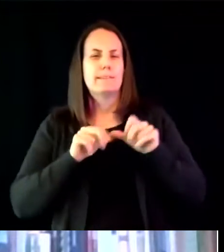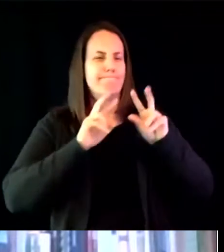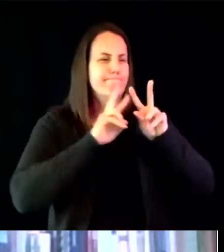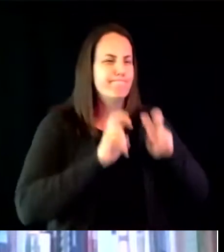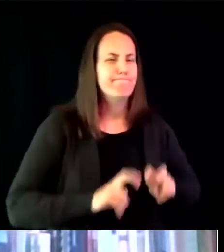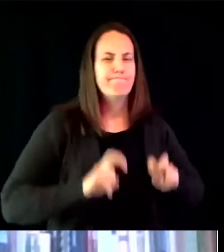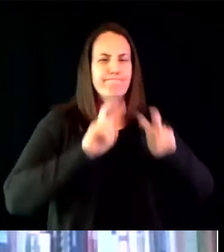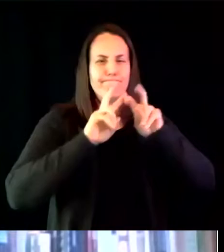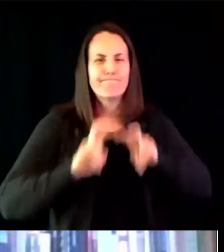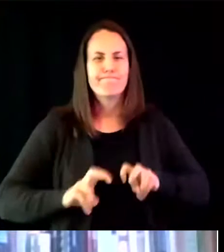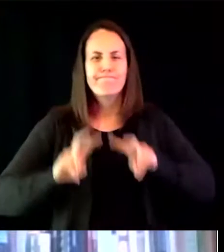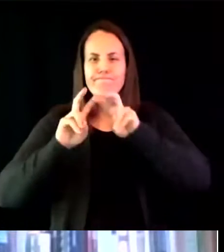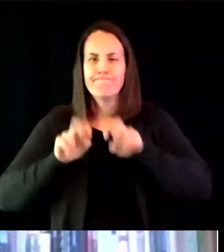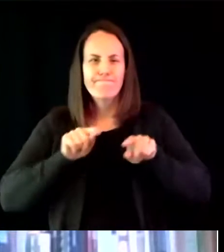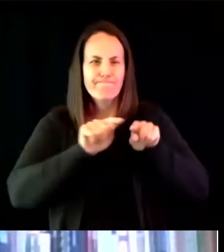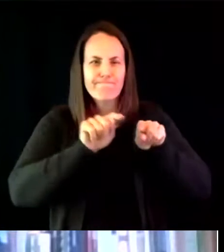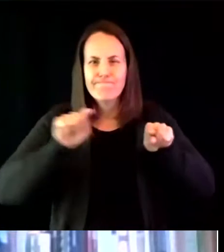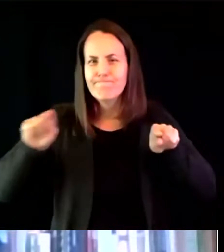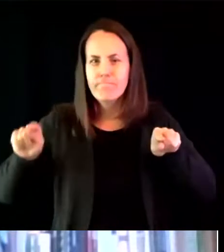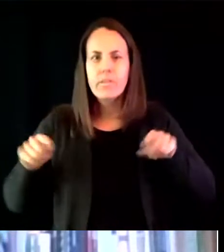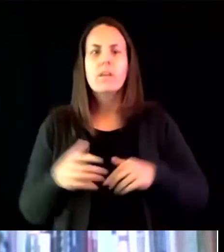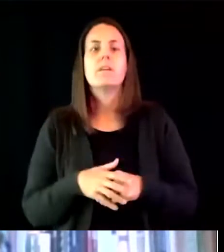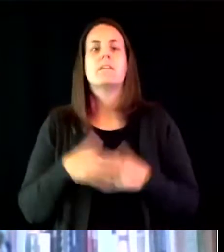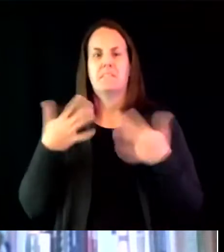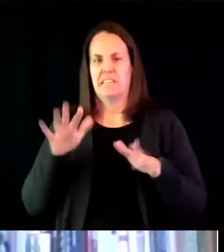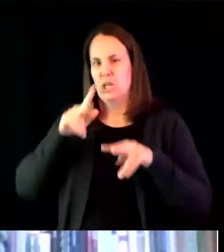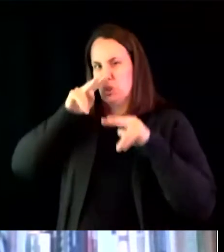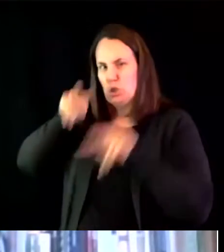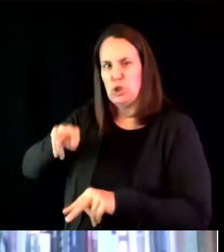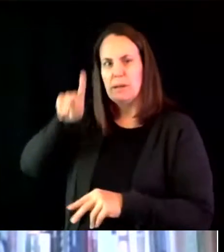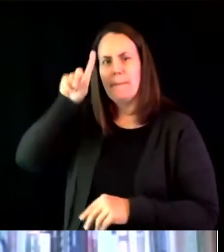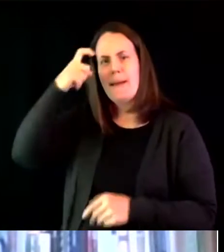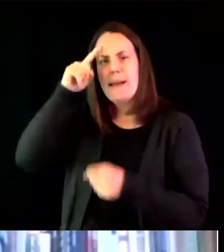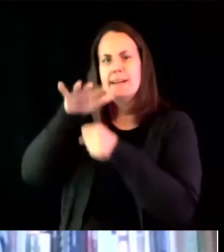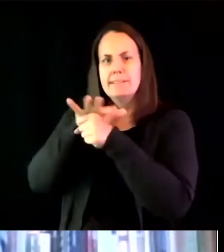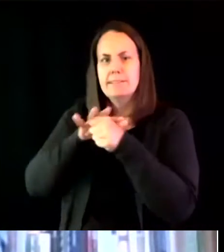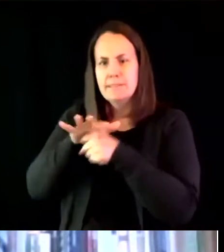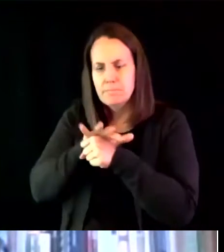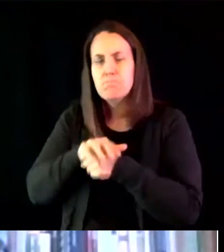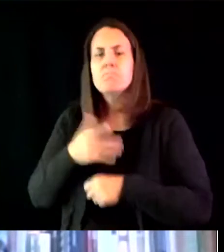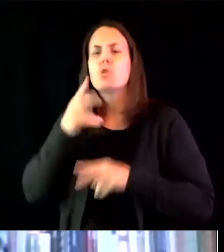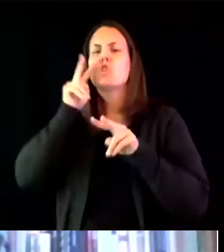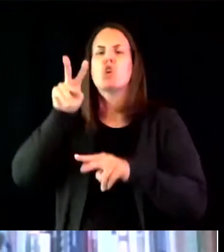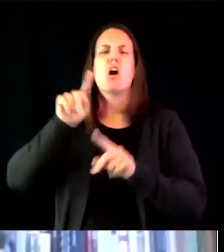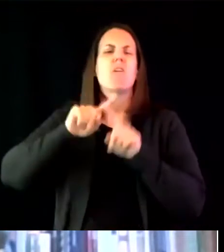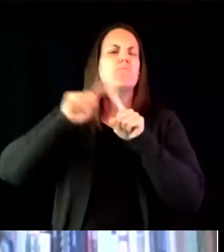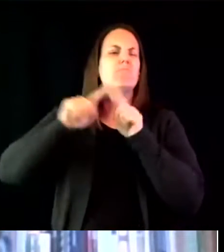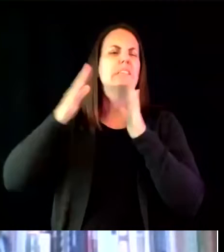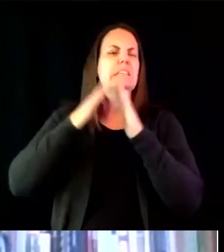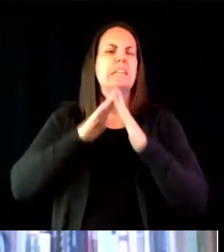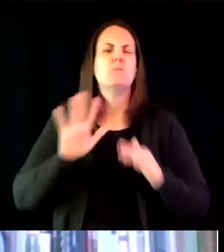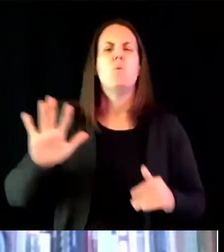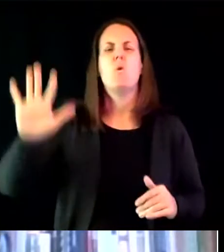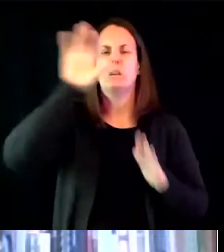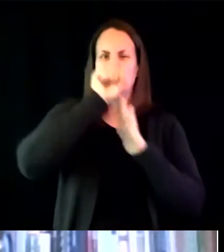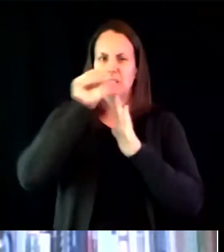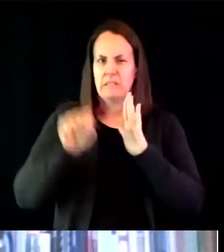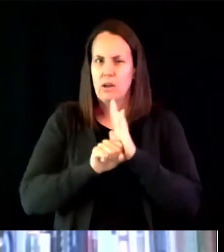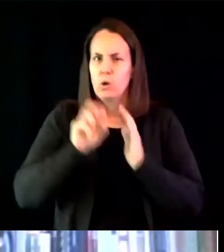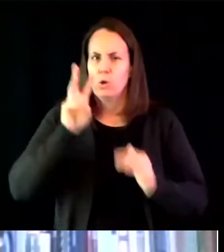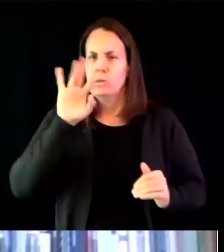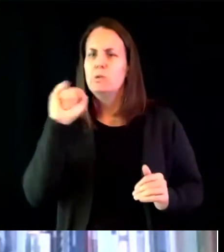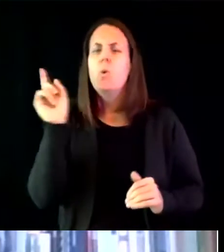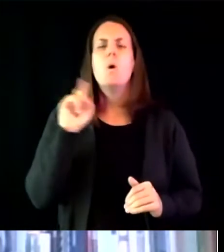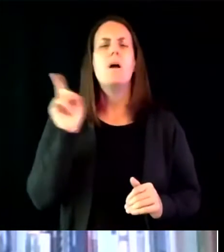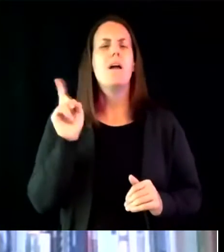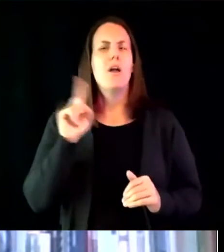site assessments at a number of sites across the state. We have called upon the Army Corps of Engineers